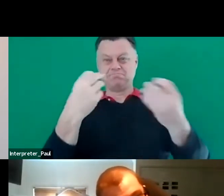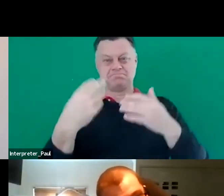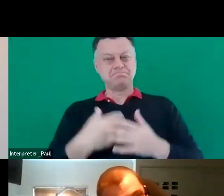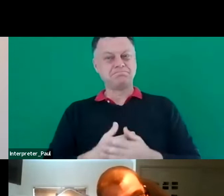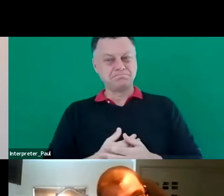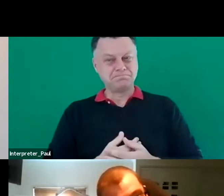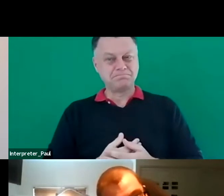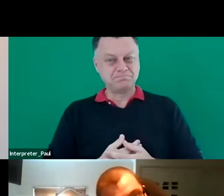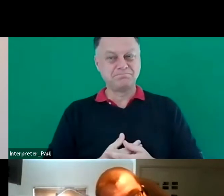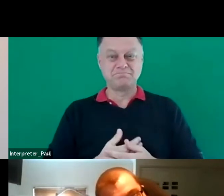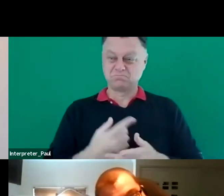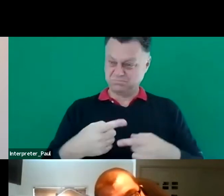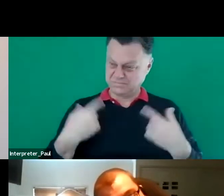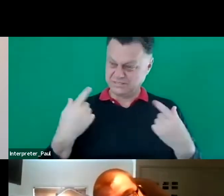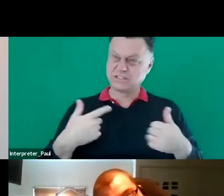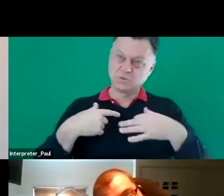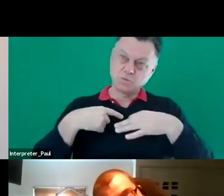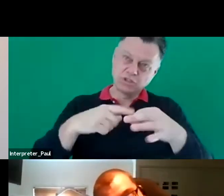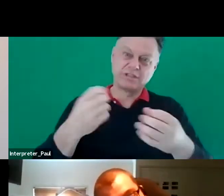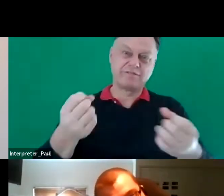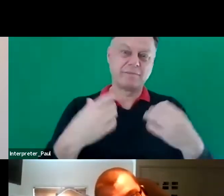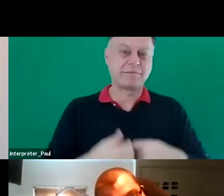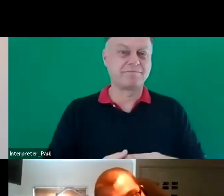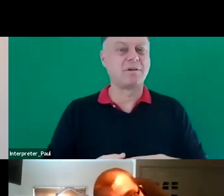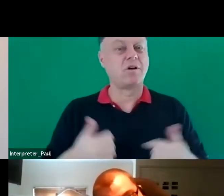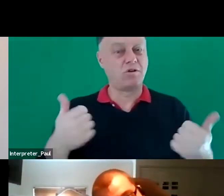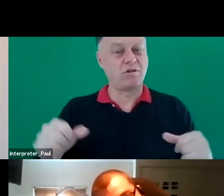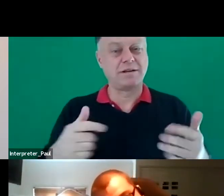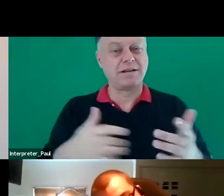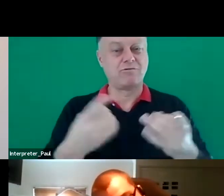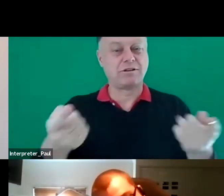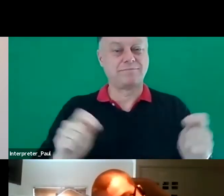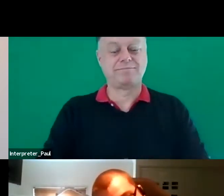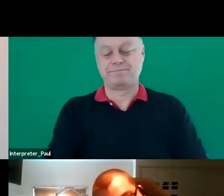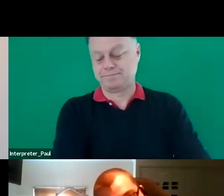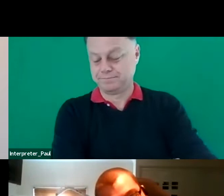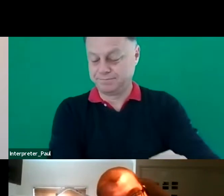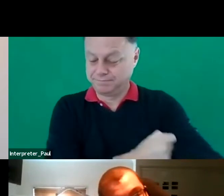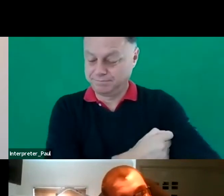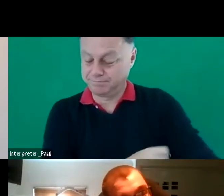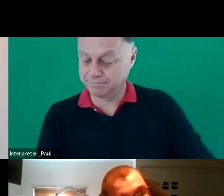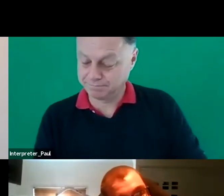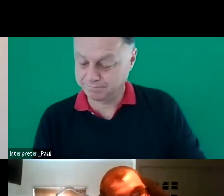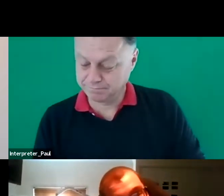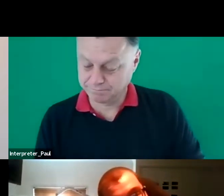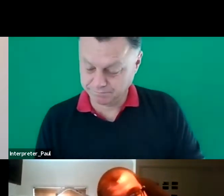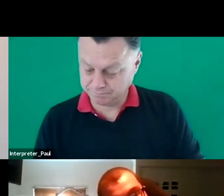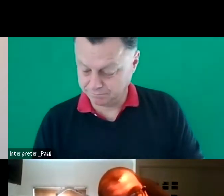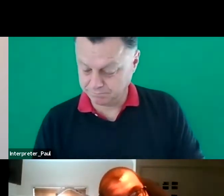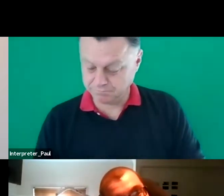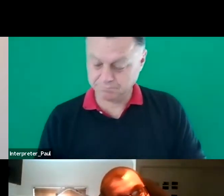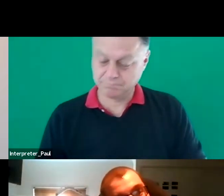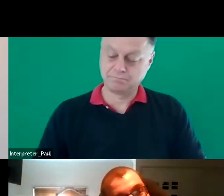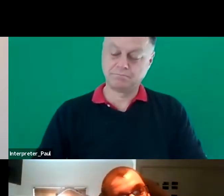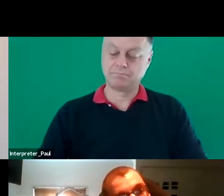ask them questions. So let's move to that. And let me introduce the panelists on your screens.